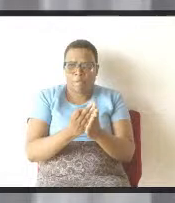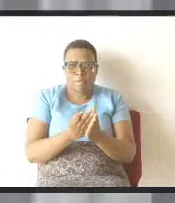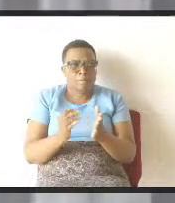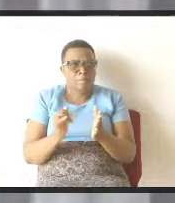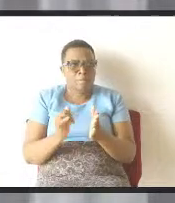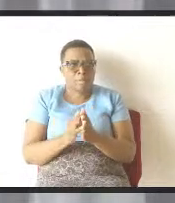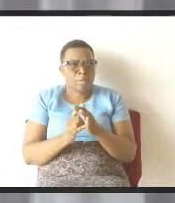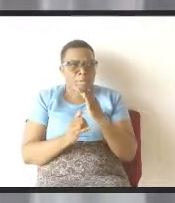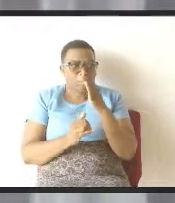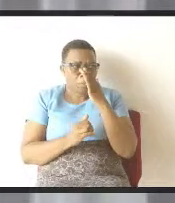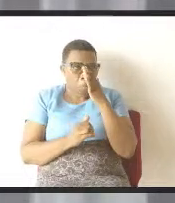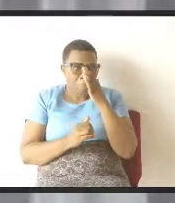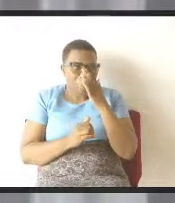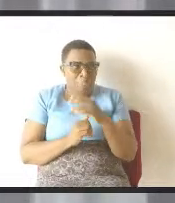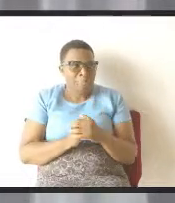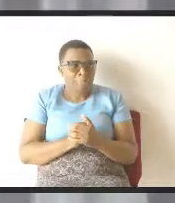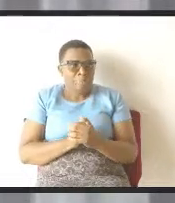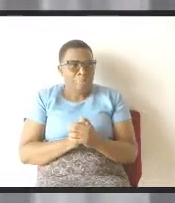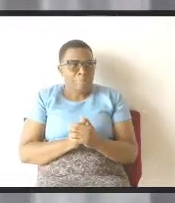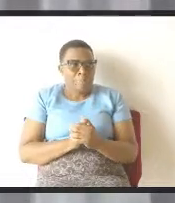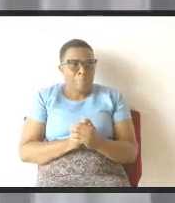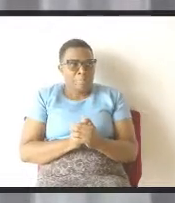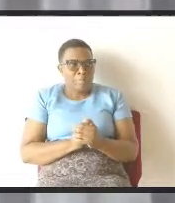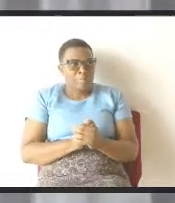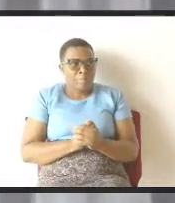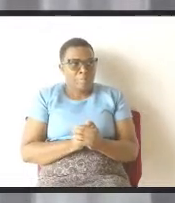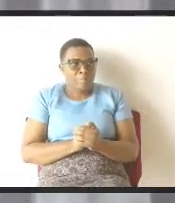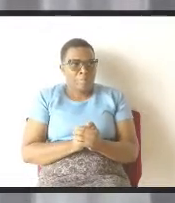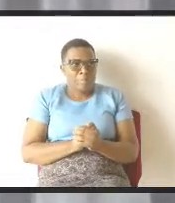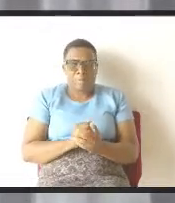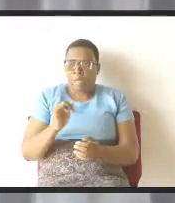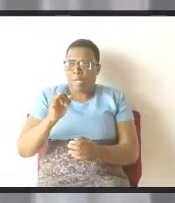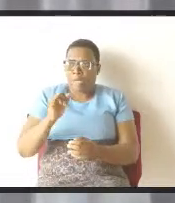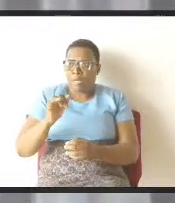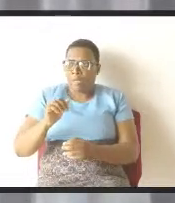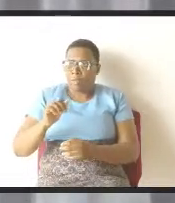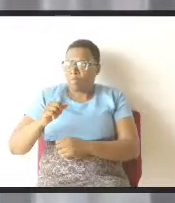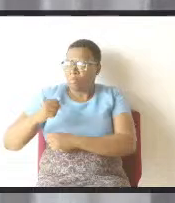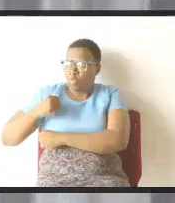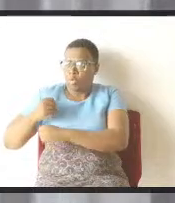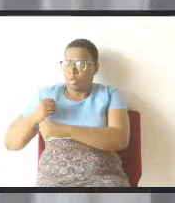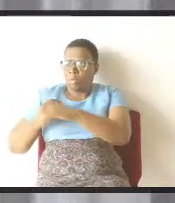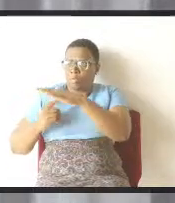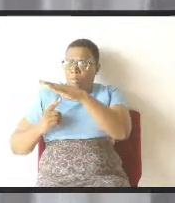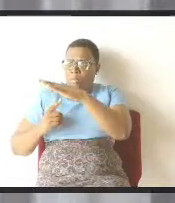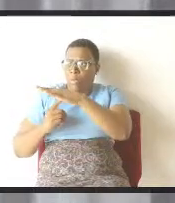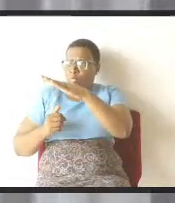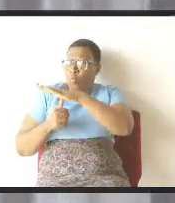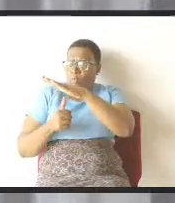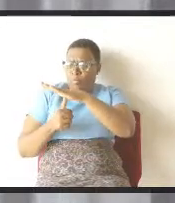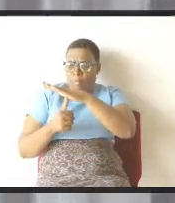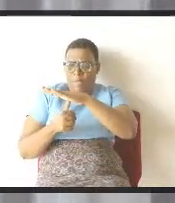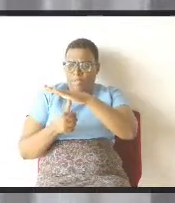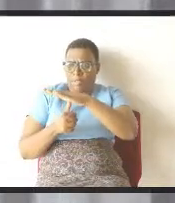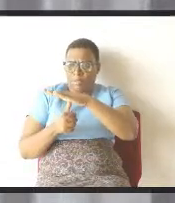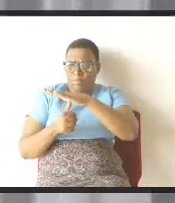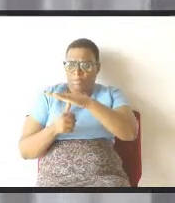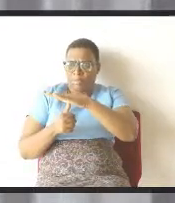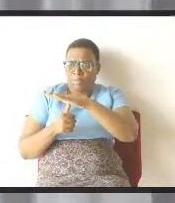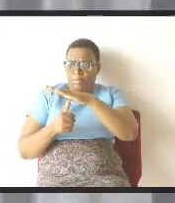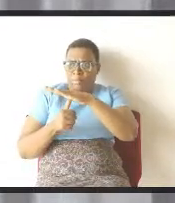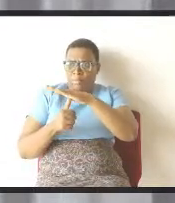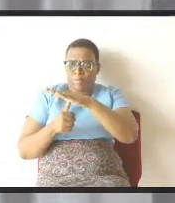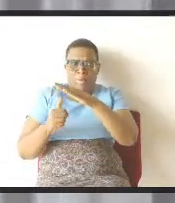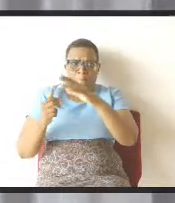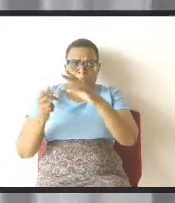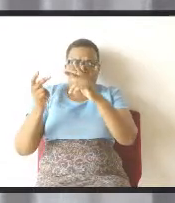though like a high-ranking officer in the military, his